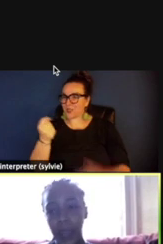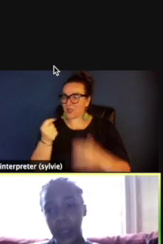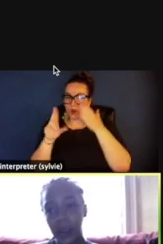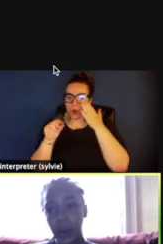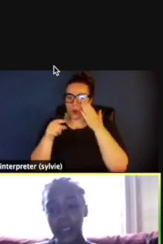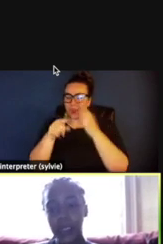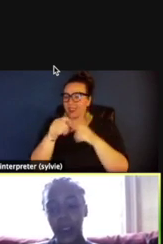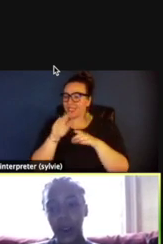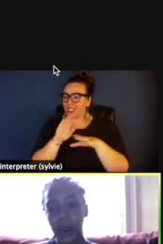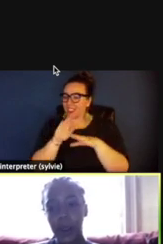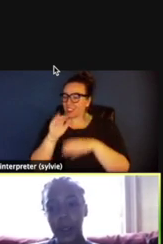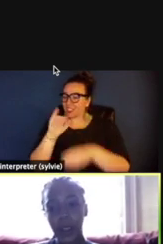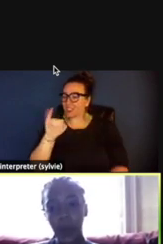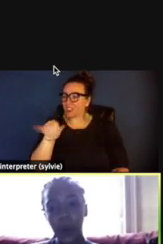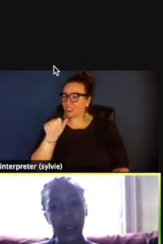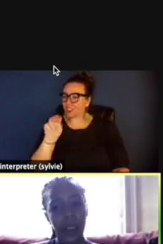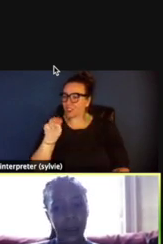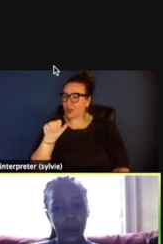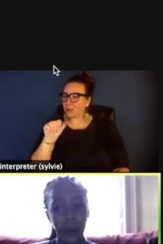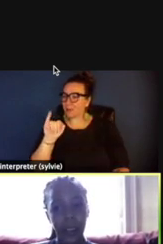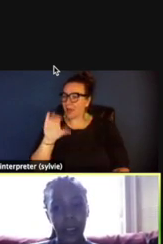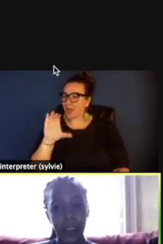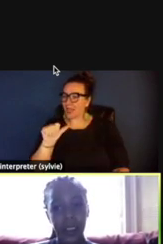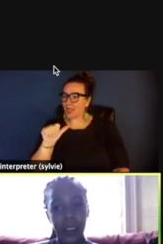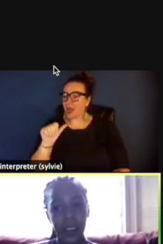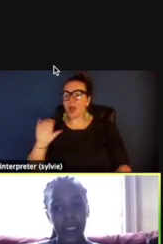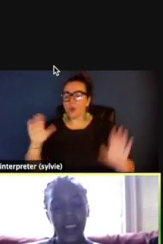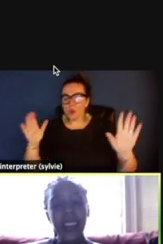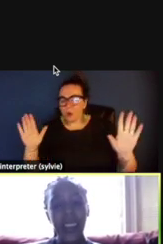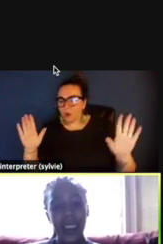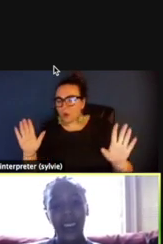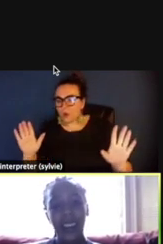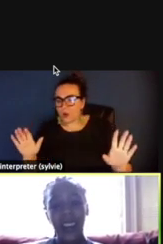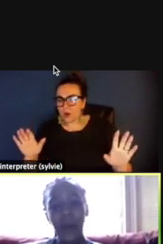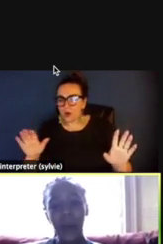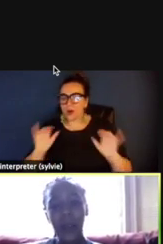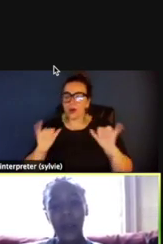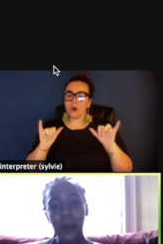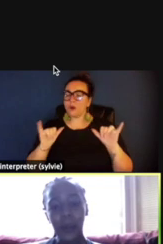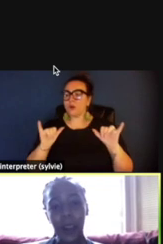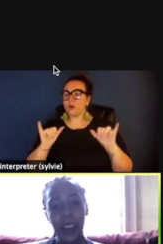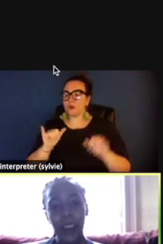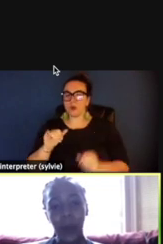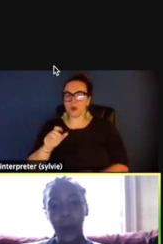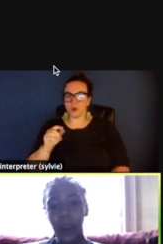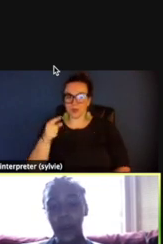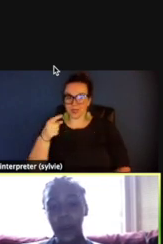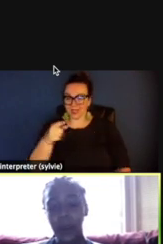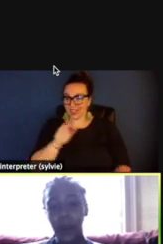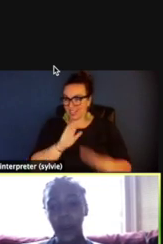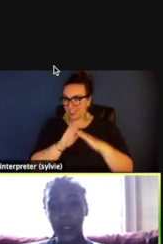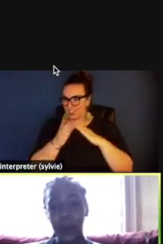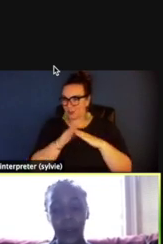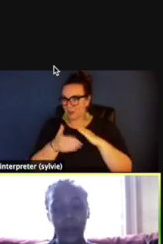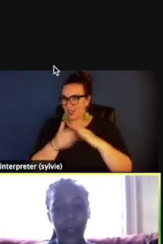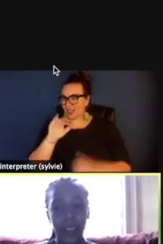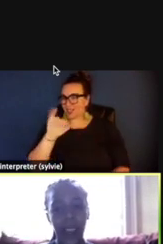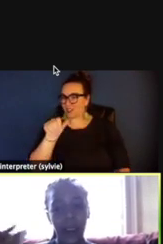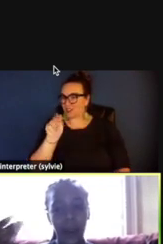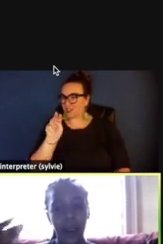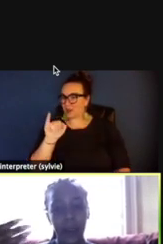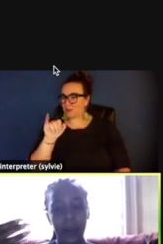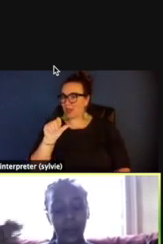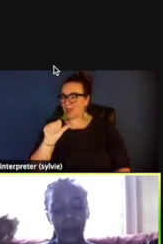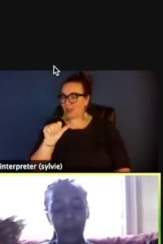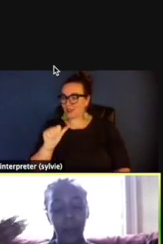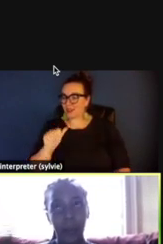in Jamaica, so it's Carnival. So yeah, we were there. Yeah, we were there for the parade. We weren't on the float. We were just part of, like, they